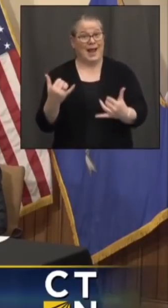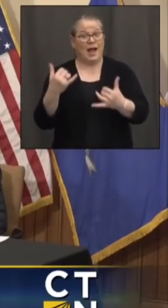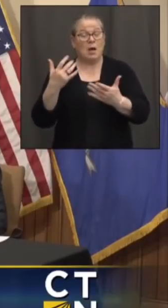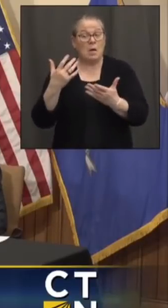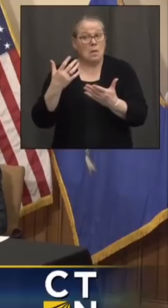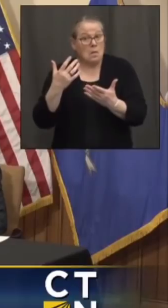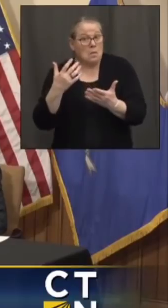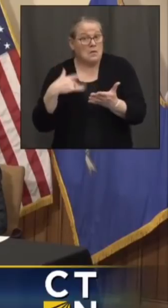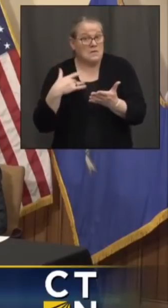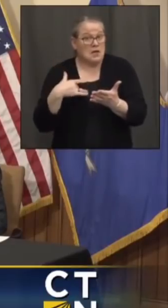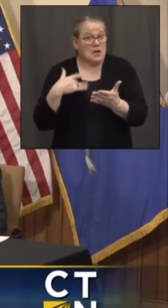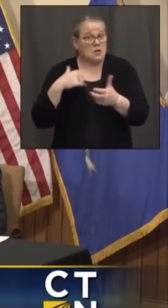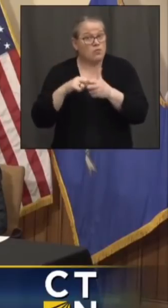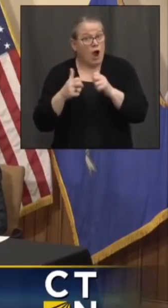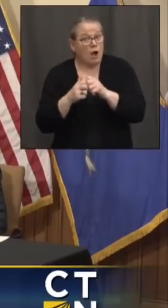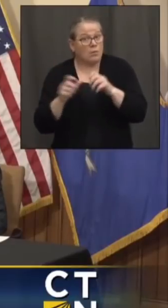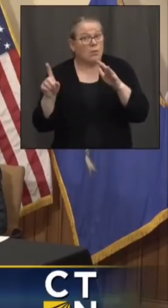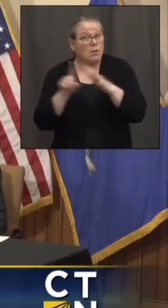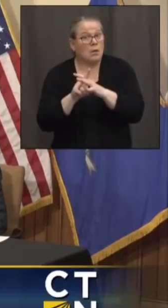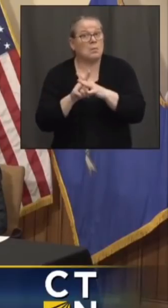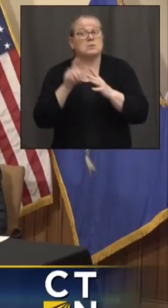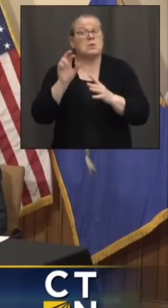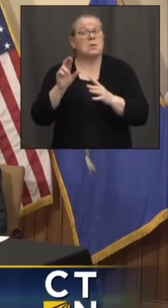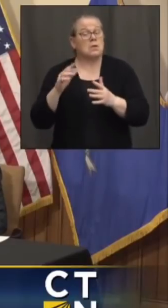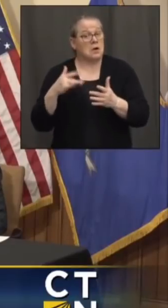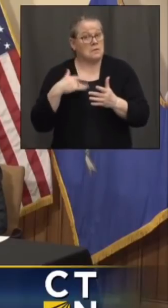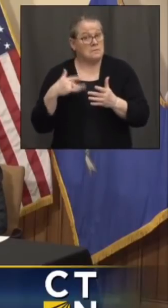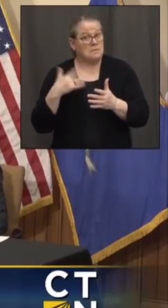hour or two now that they've been open?